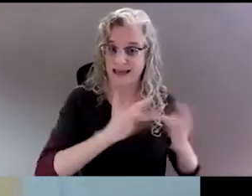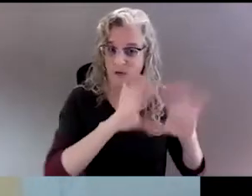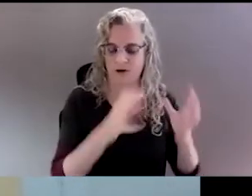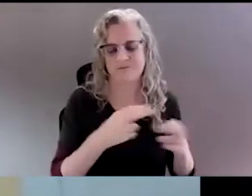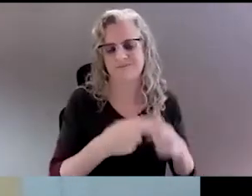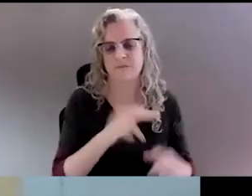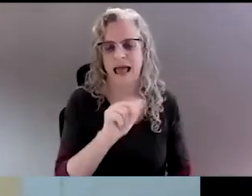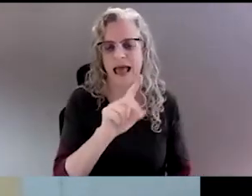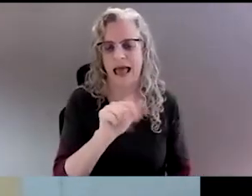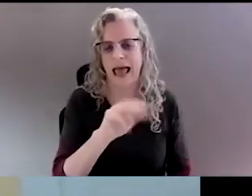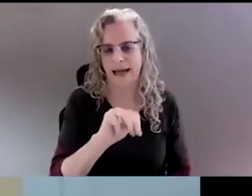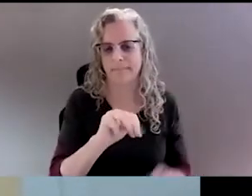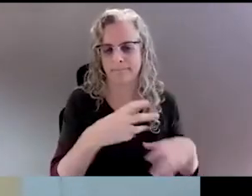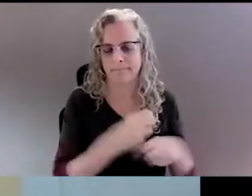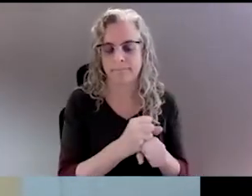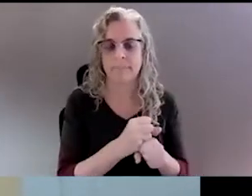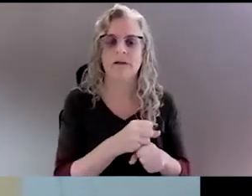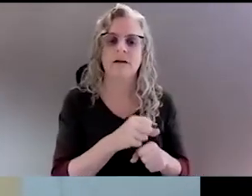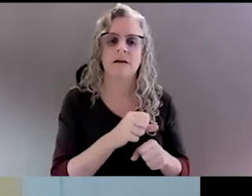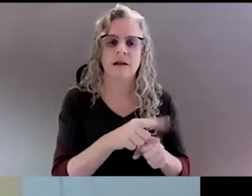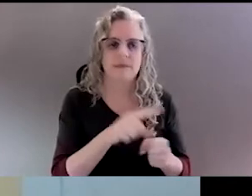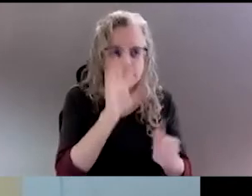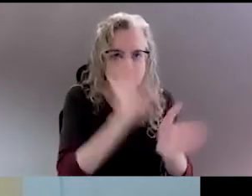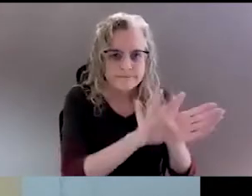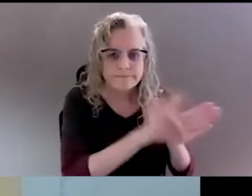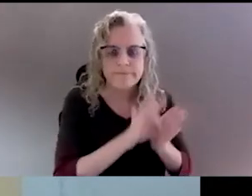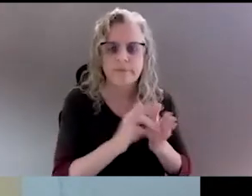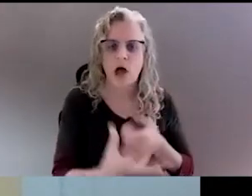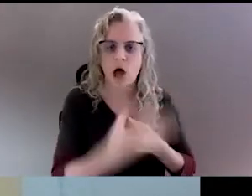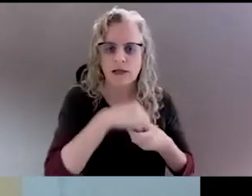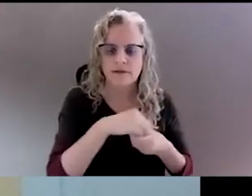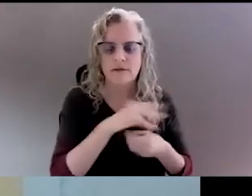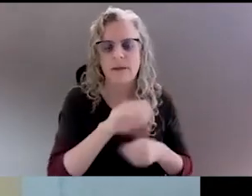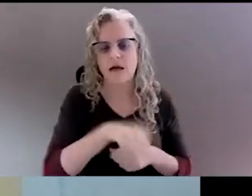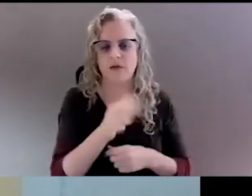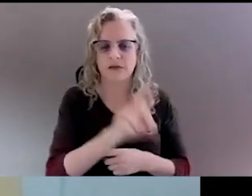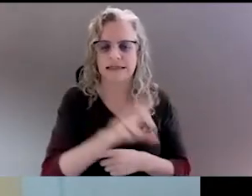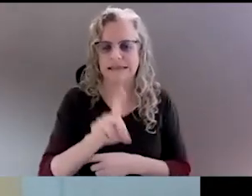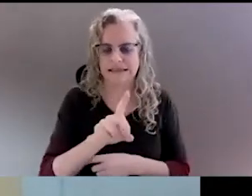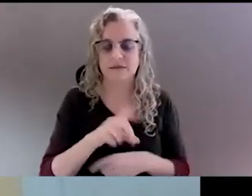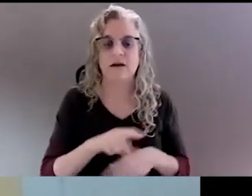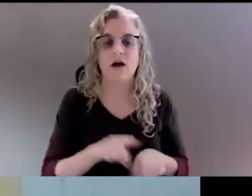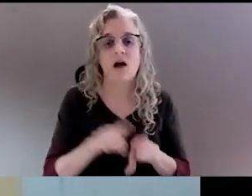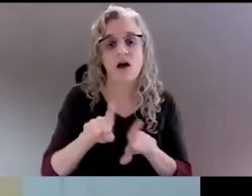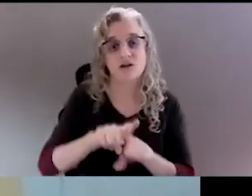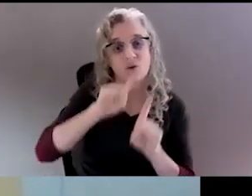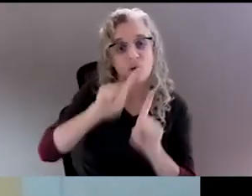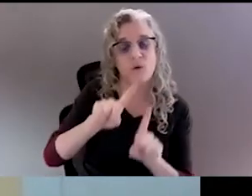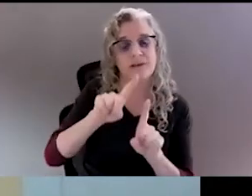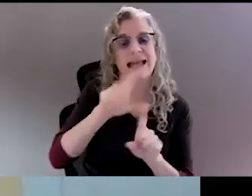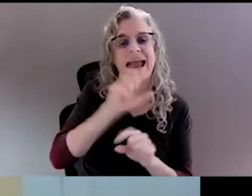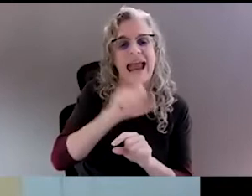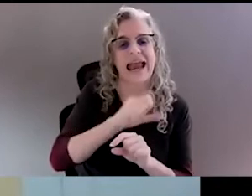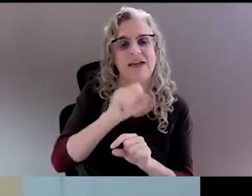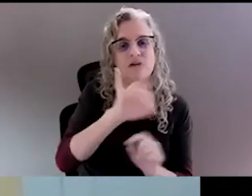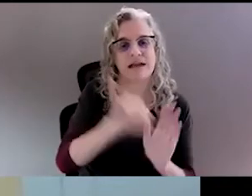reports prevalence of autism and other developmental disabilities, and also reports on the ages of identification, so that we can highlight